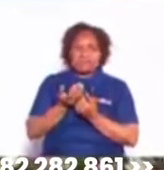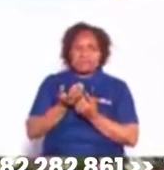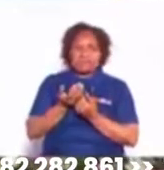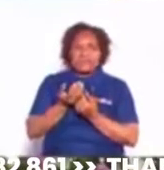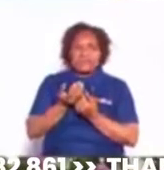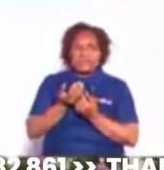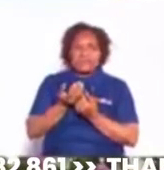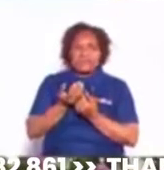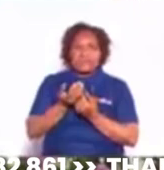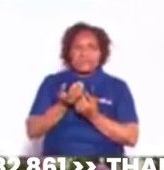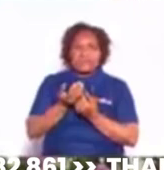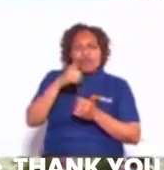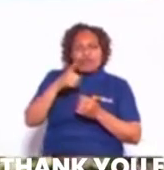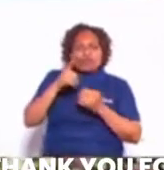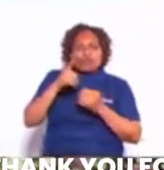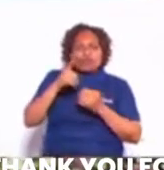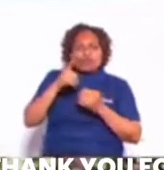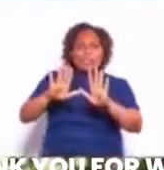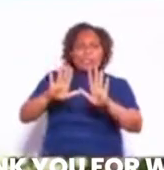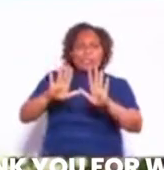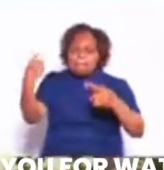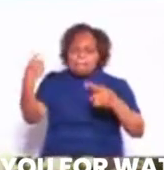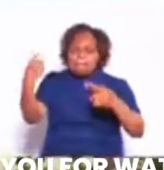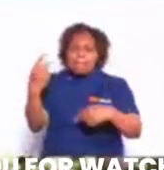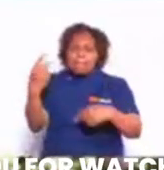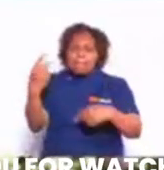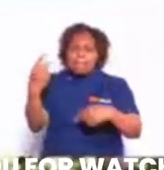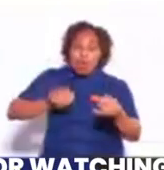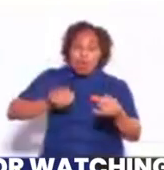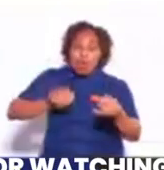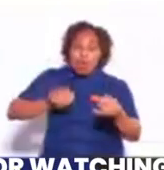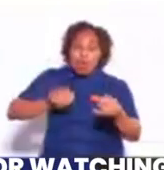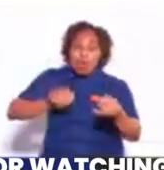Have you stopped beating your wife?